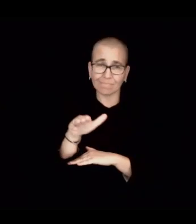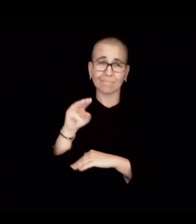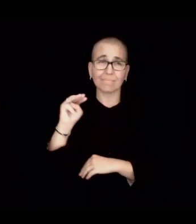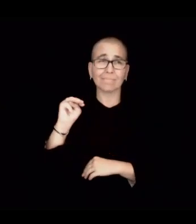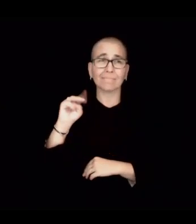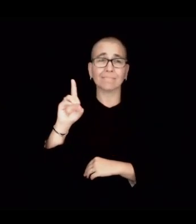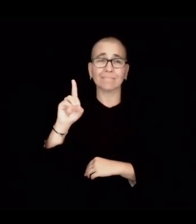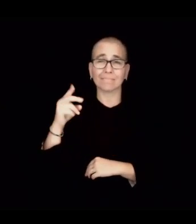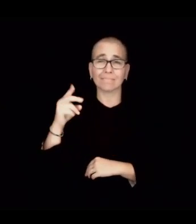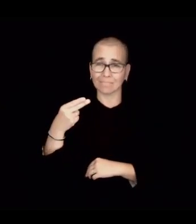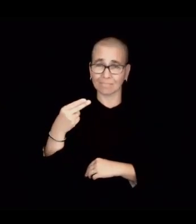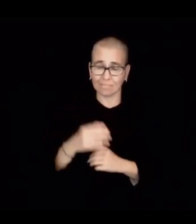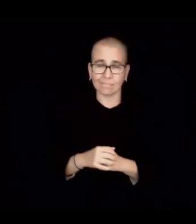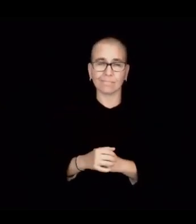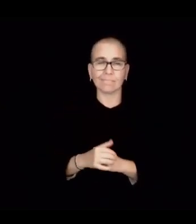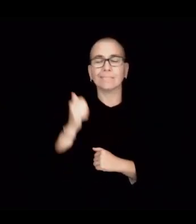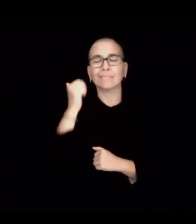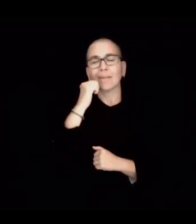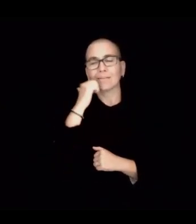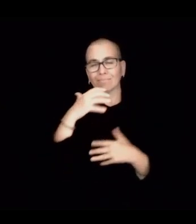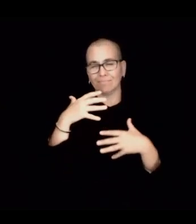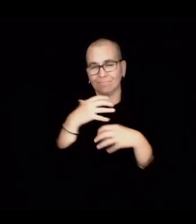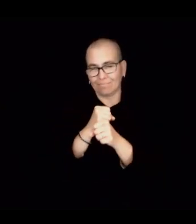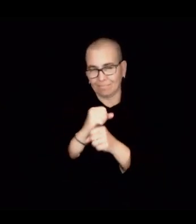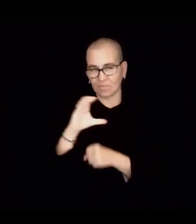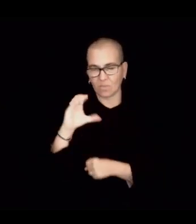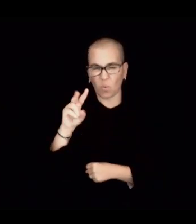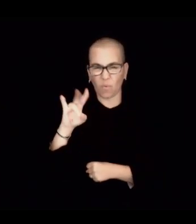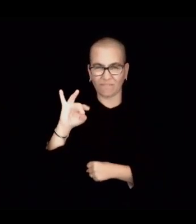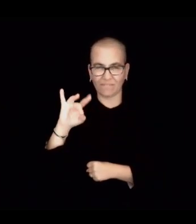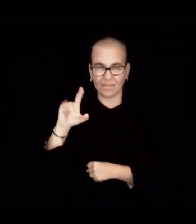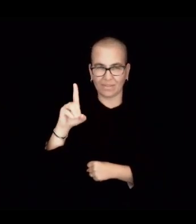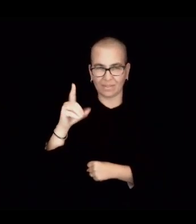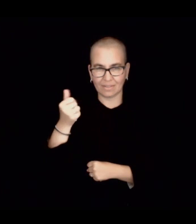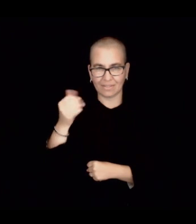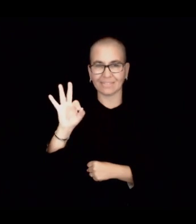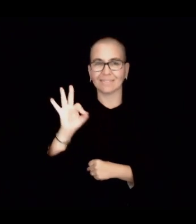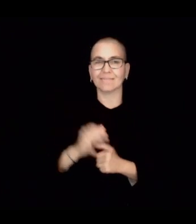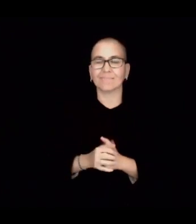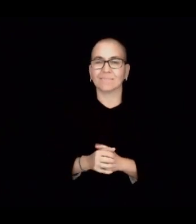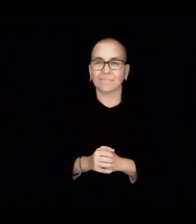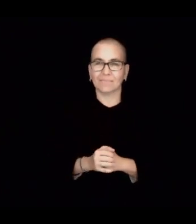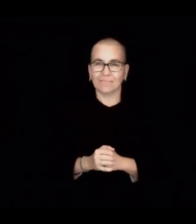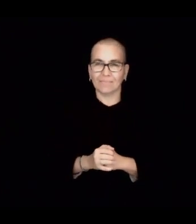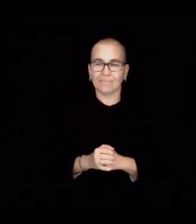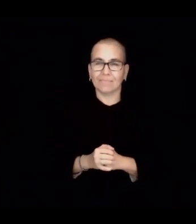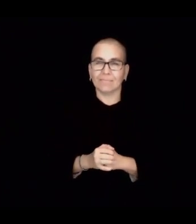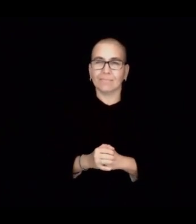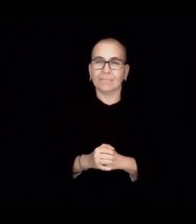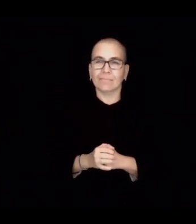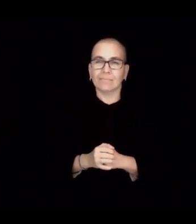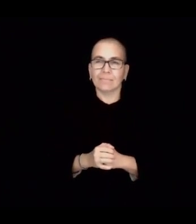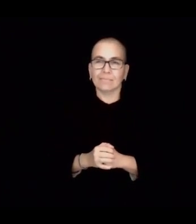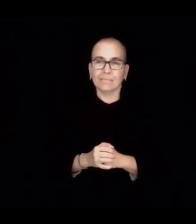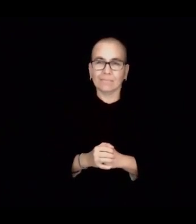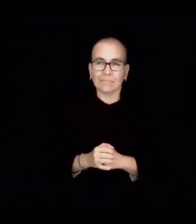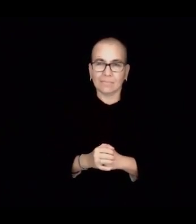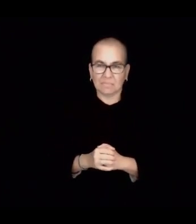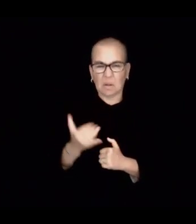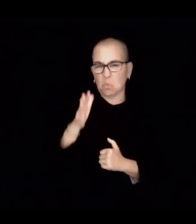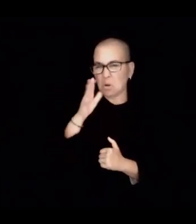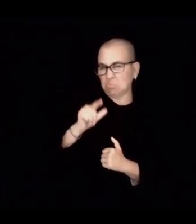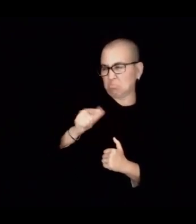in. That today's conference is being recorded. I would now like to hand the conference over to your speaker today, Mr. Mike Schumer. Thank